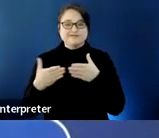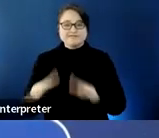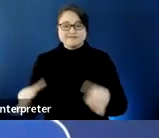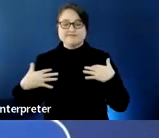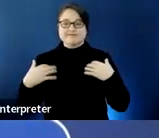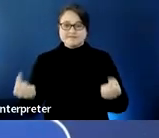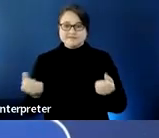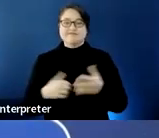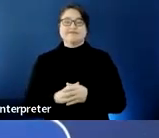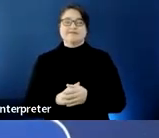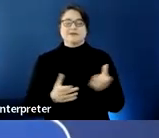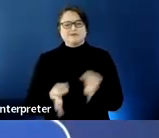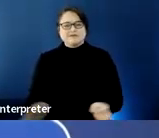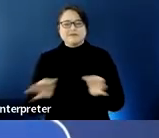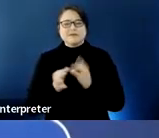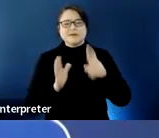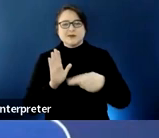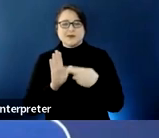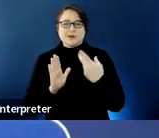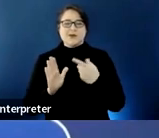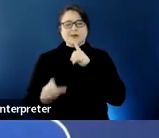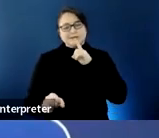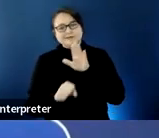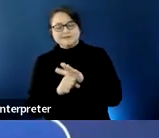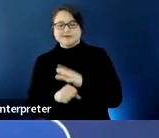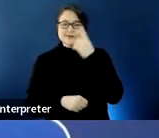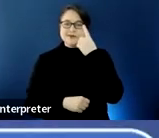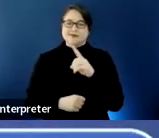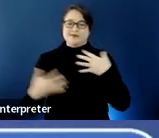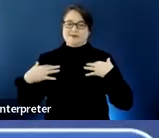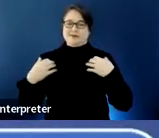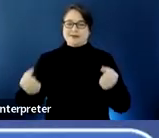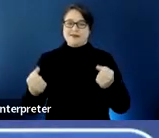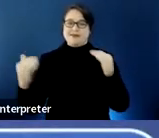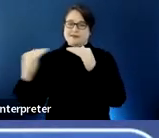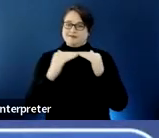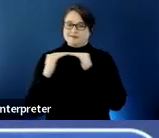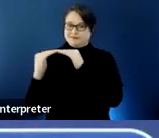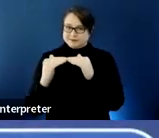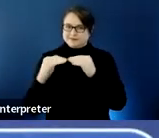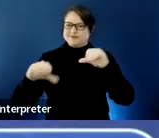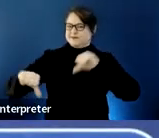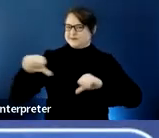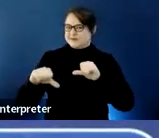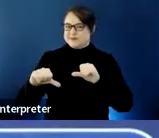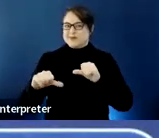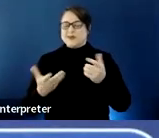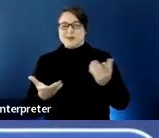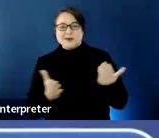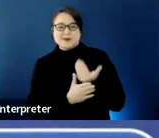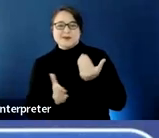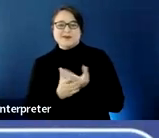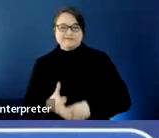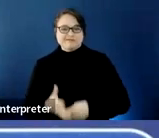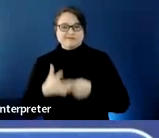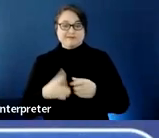pivotal role in ensuring health equity in our science and interventions. For example, Dr. Celeste Phillip is CDC's Deputy